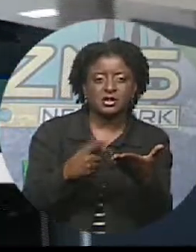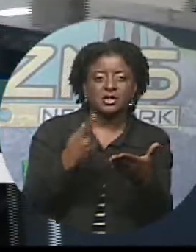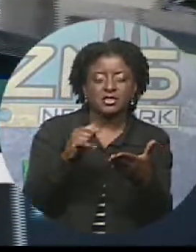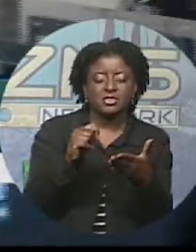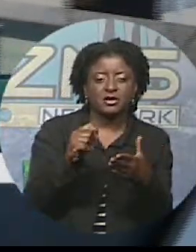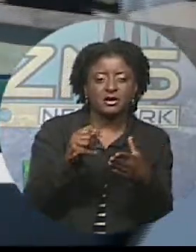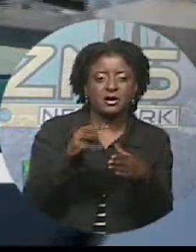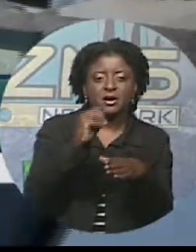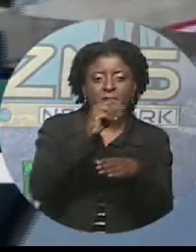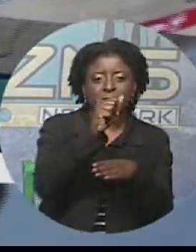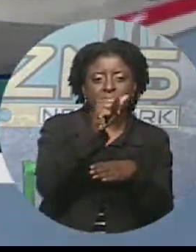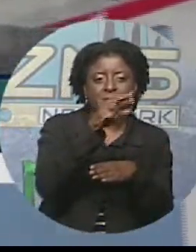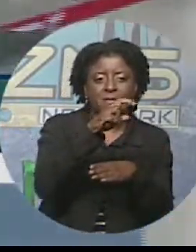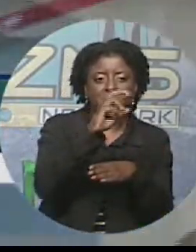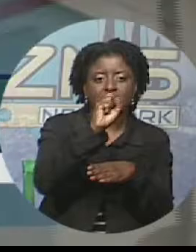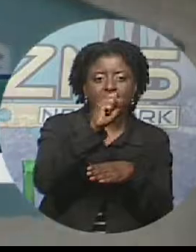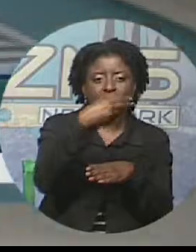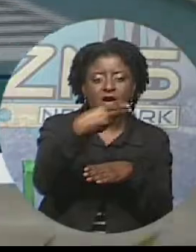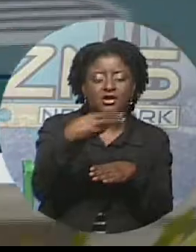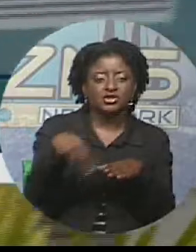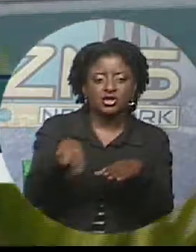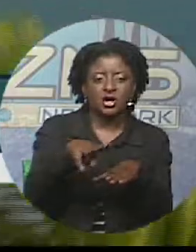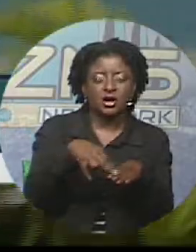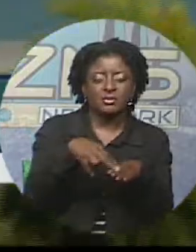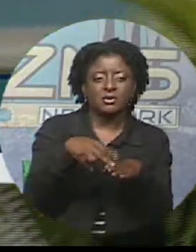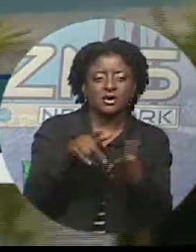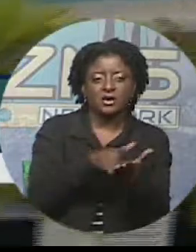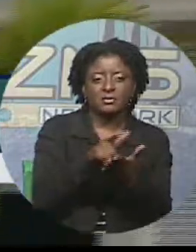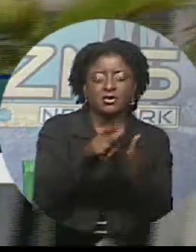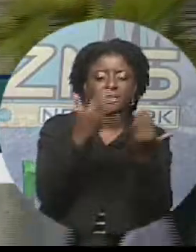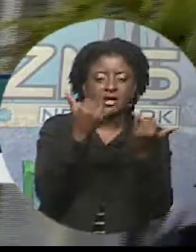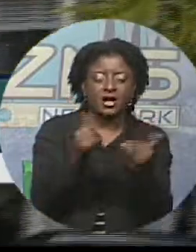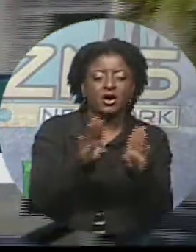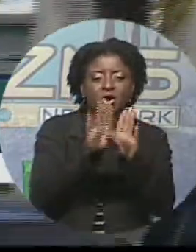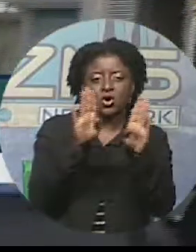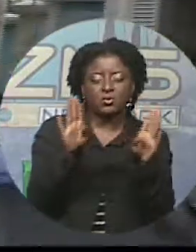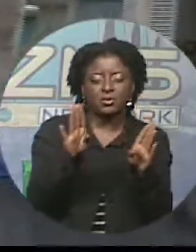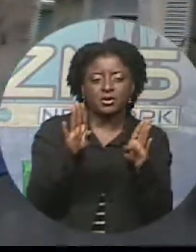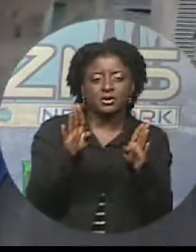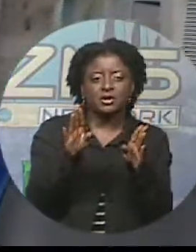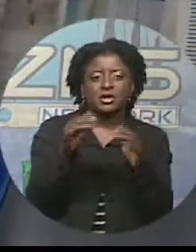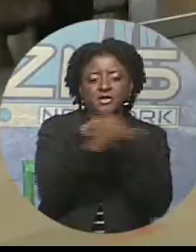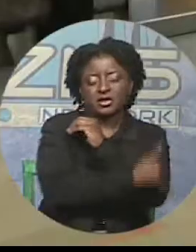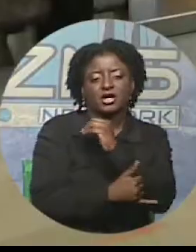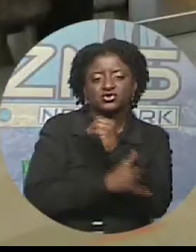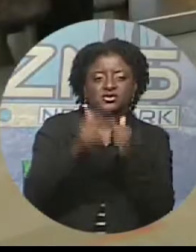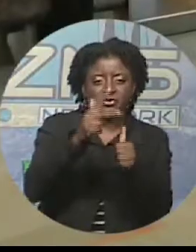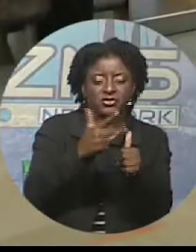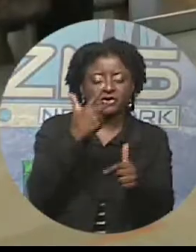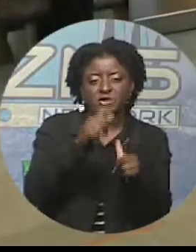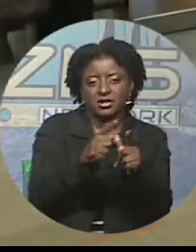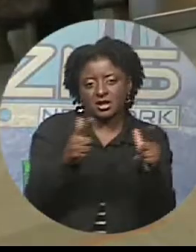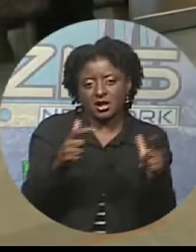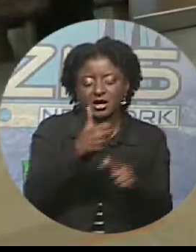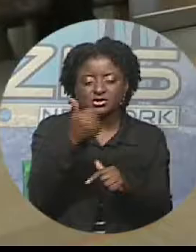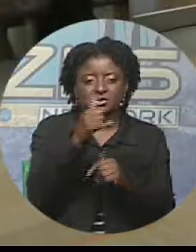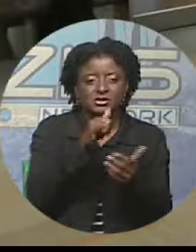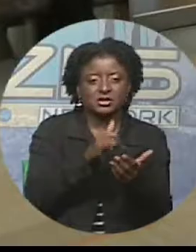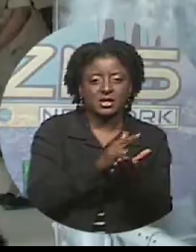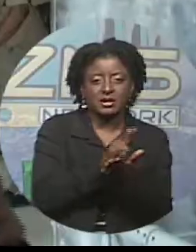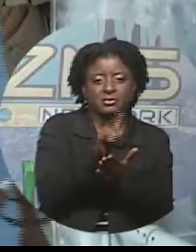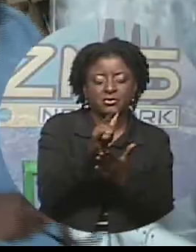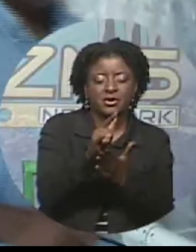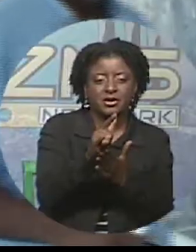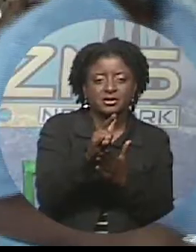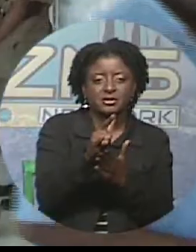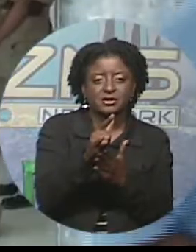International Airport is now open for business. The country's third largest international airport was built by FES Construction Company and houses